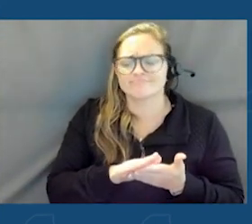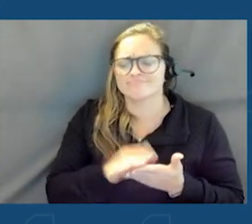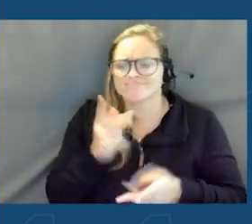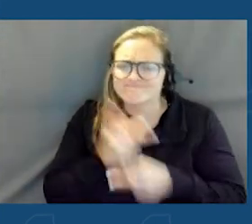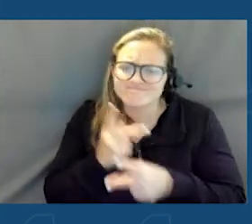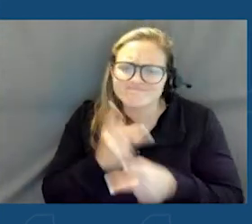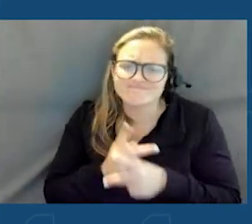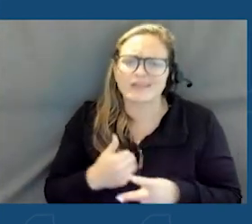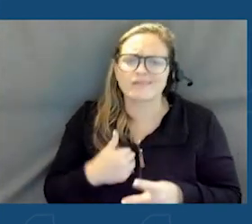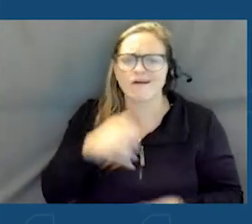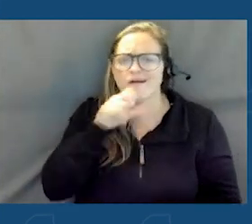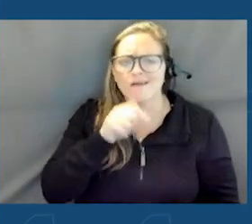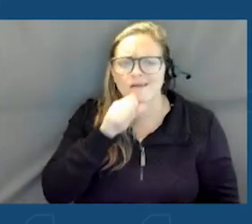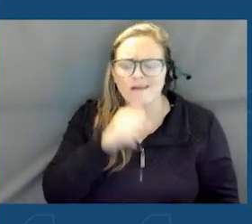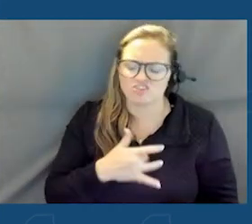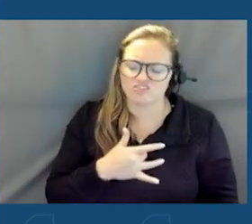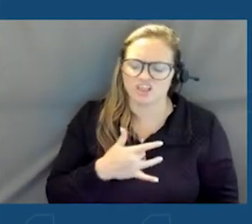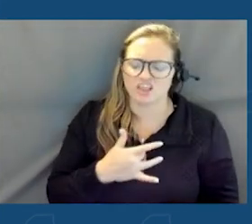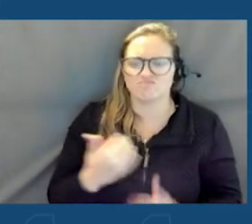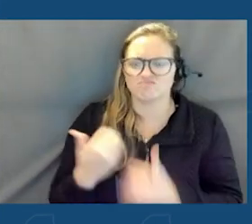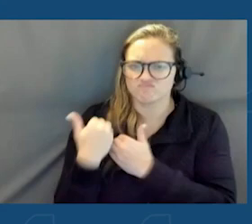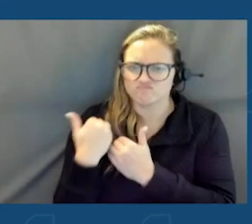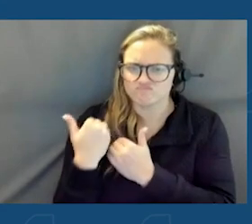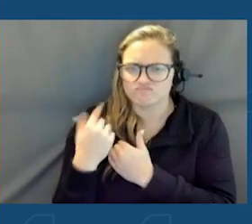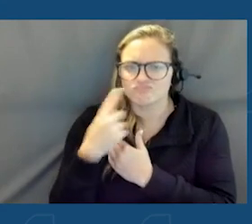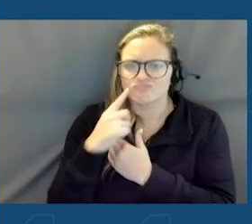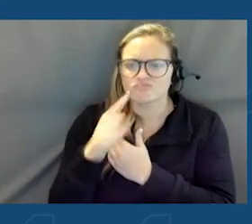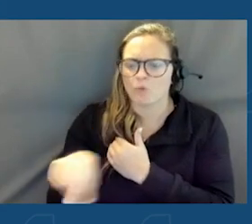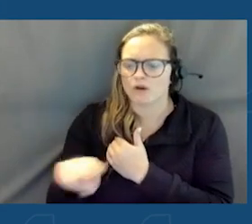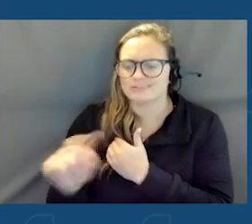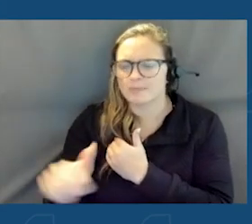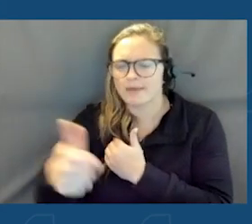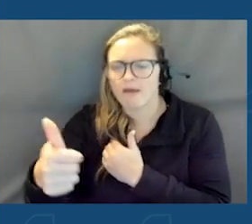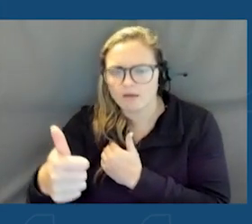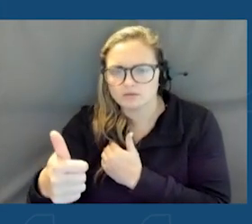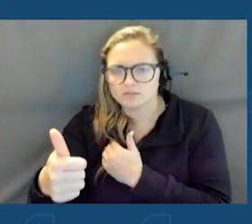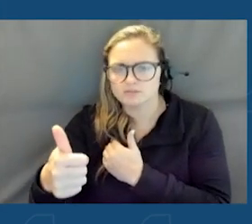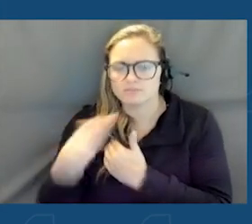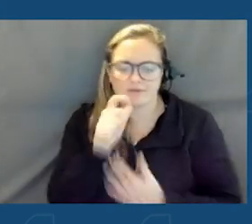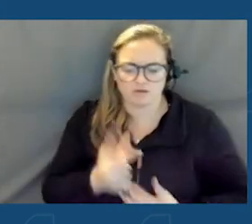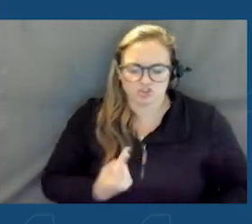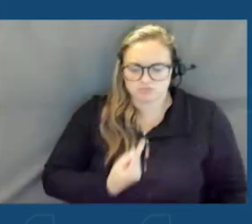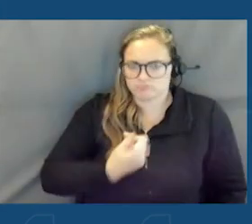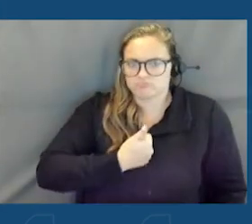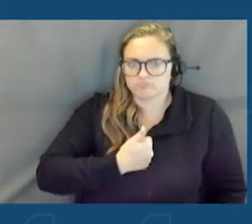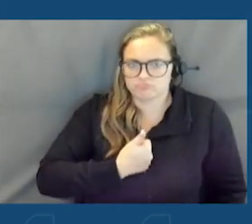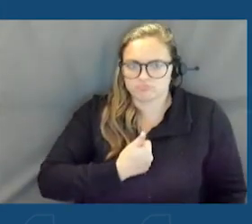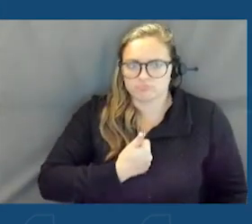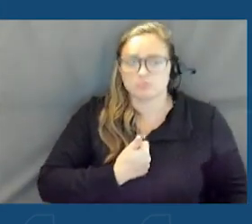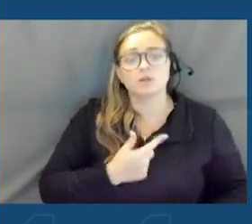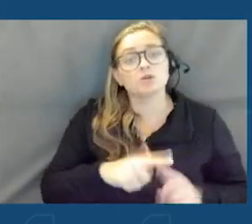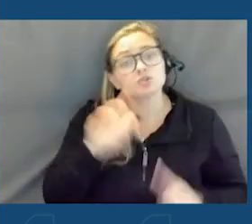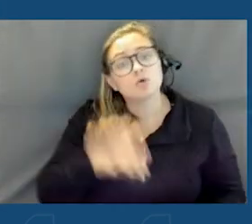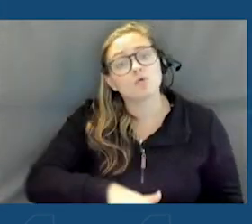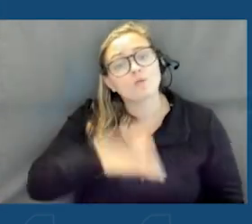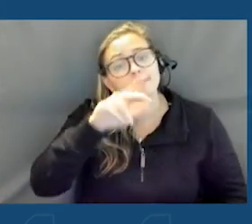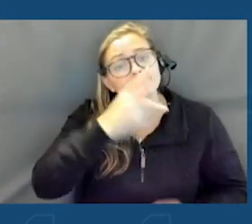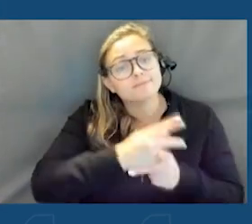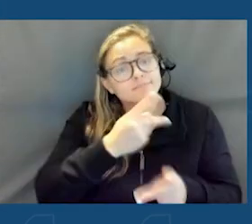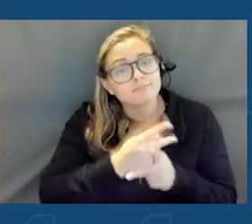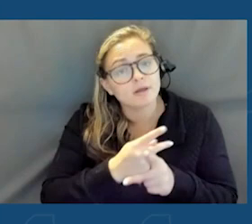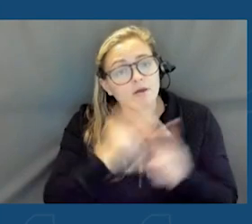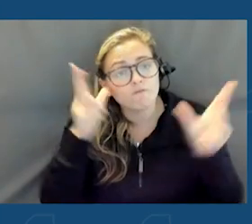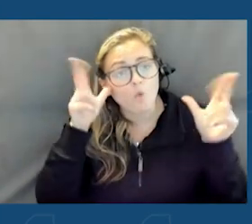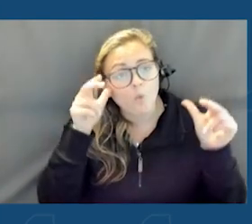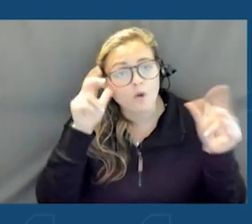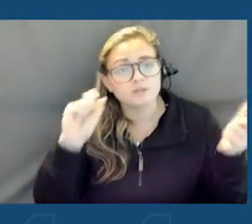young age, a sense of responsibility to something else other than herself. So raising that horse, taking care of that horse, converting